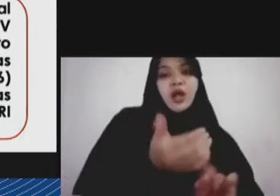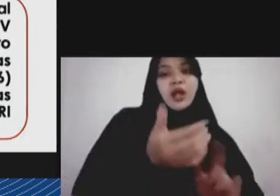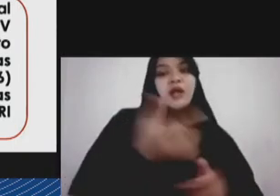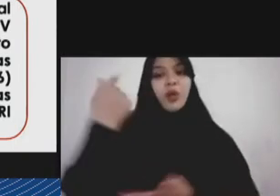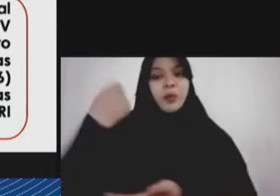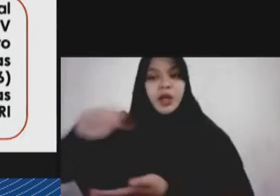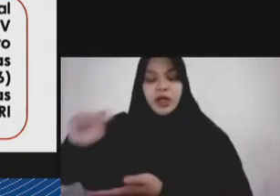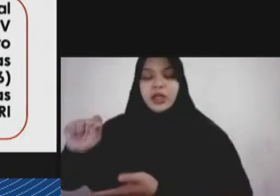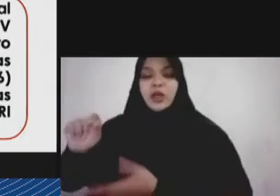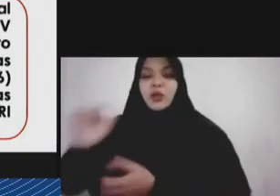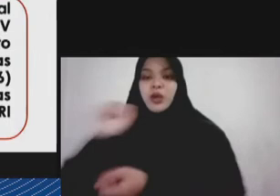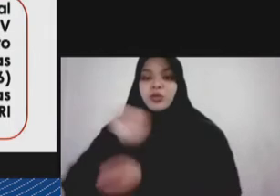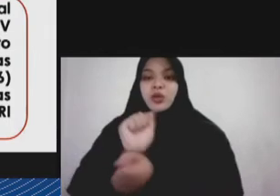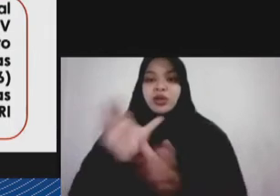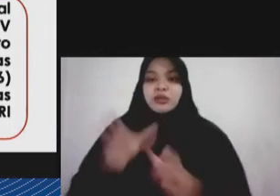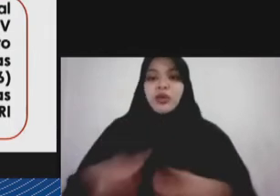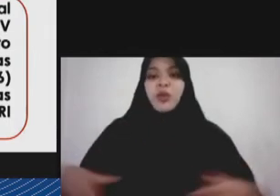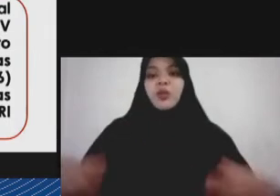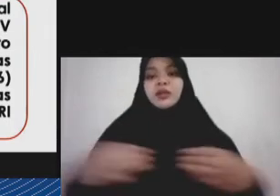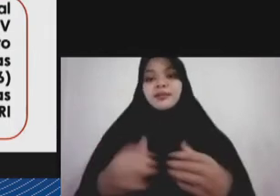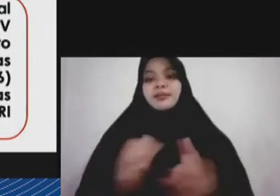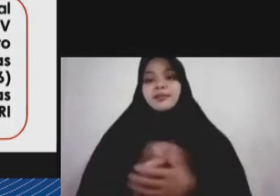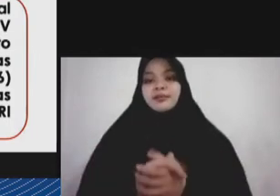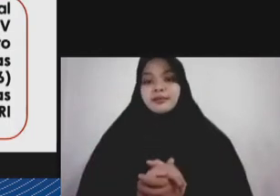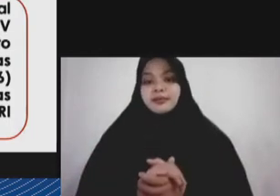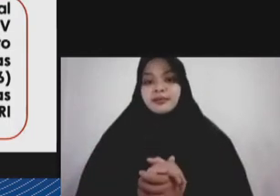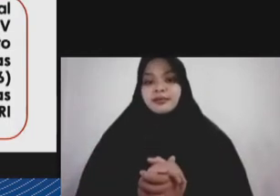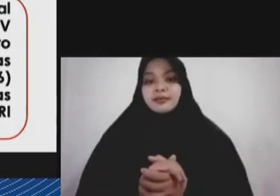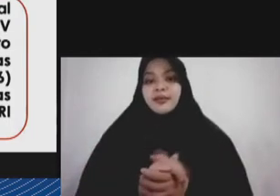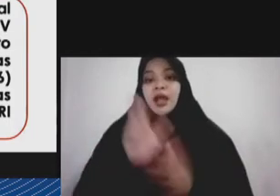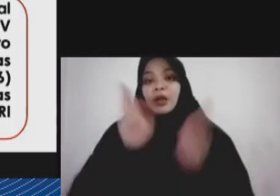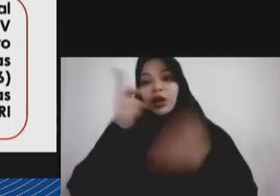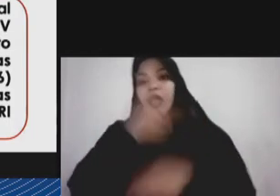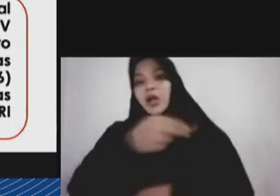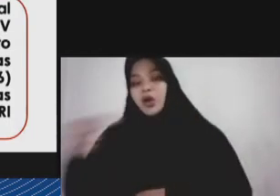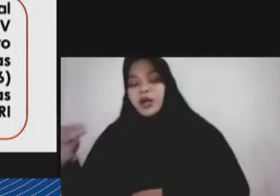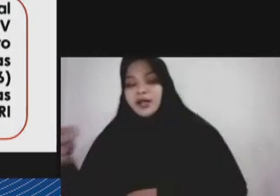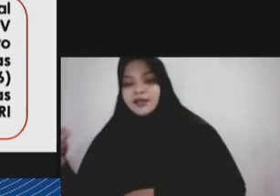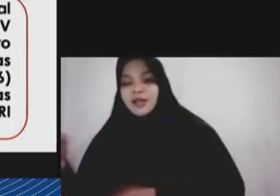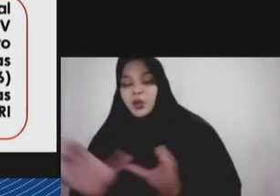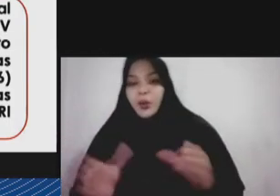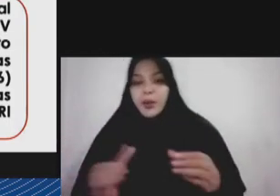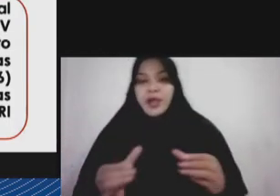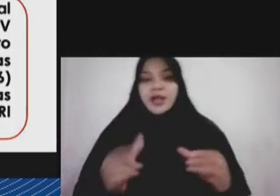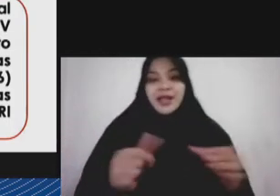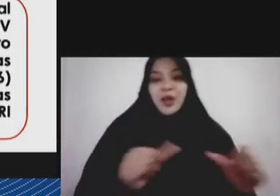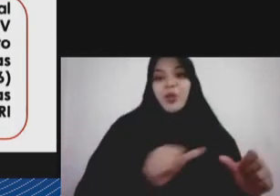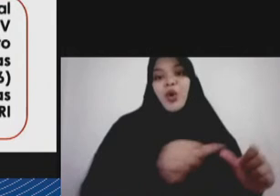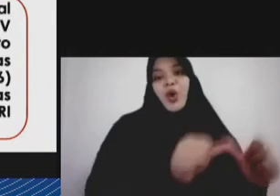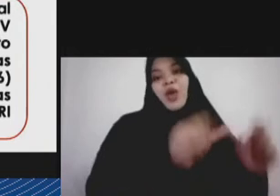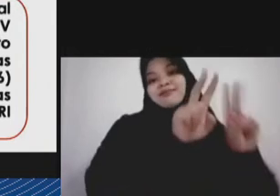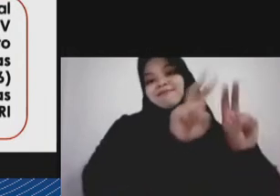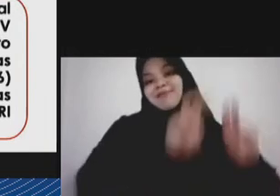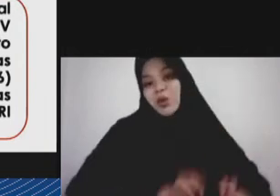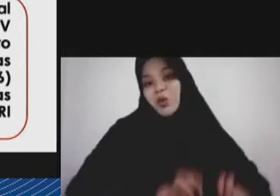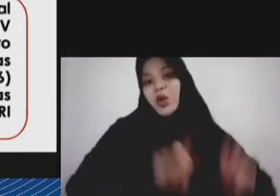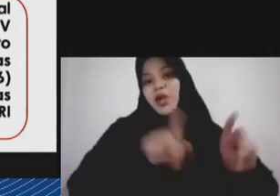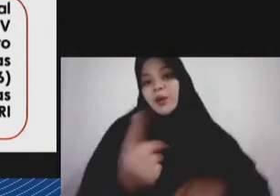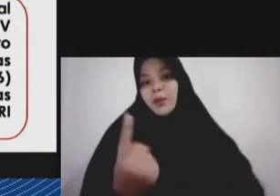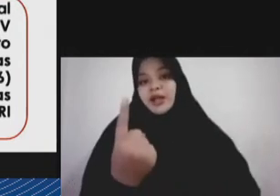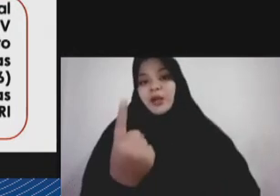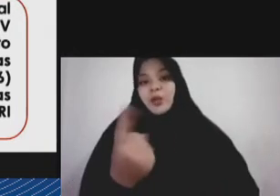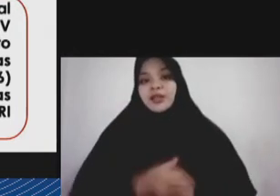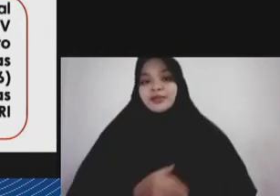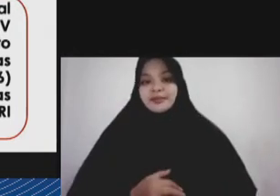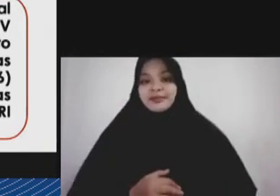meeting with Senate of the Republic of Indonesia Committee 3 with the following reason. One, the